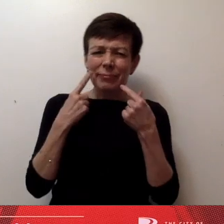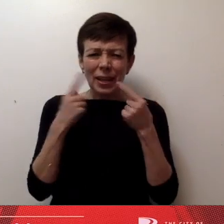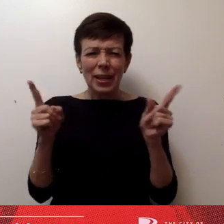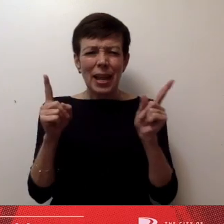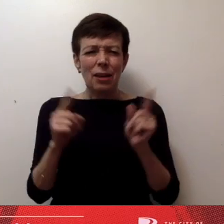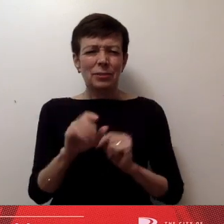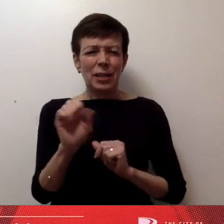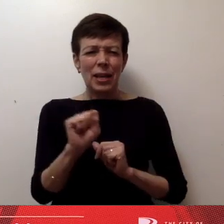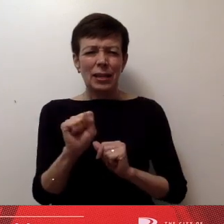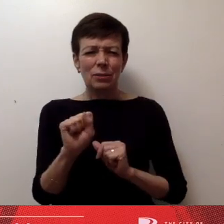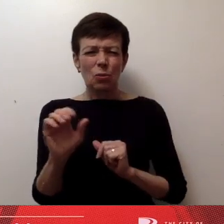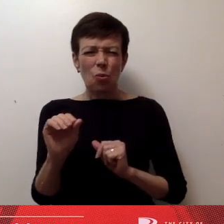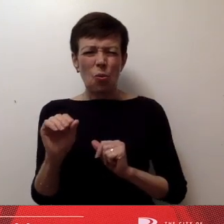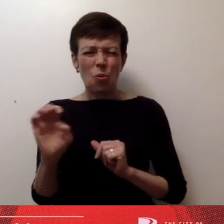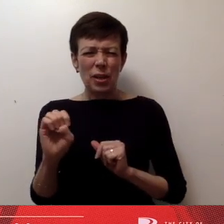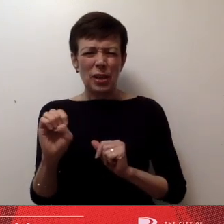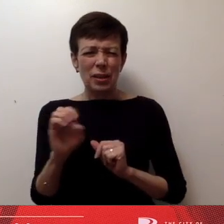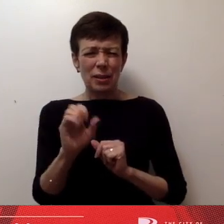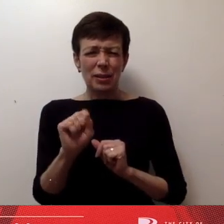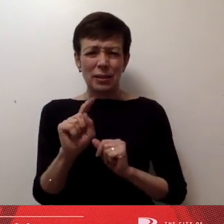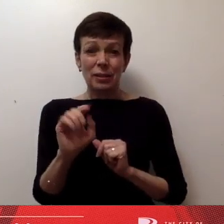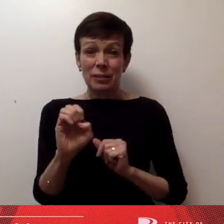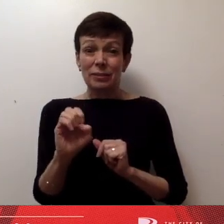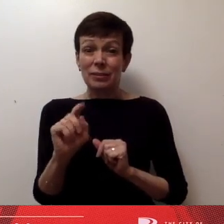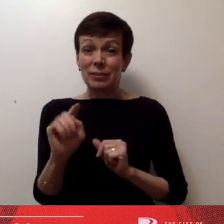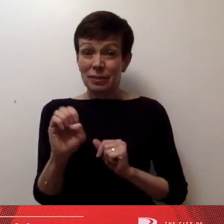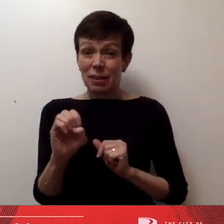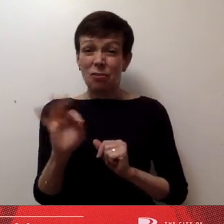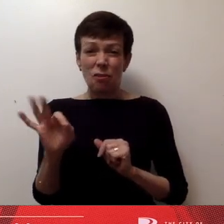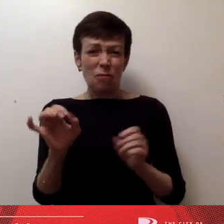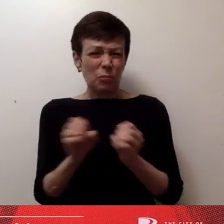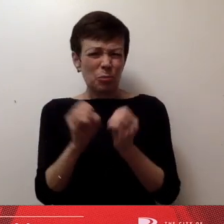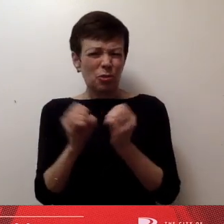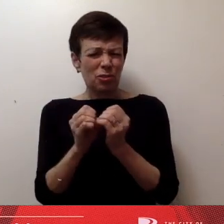with the state of local emergency, particularly because